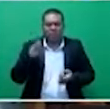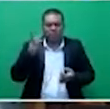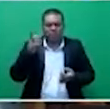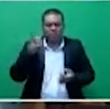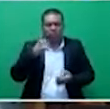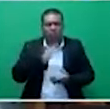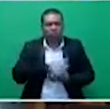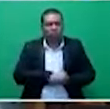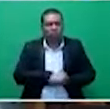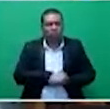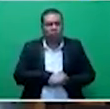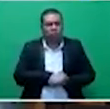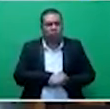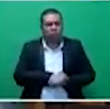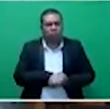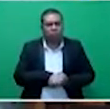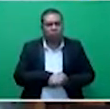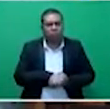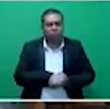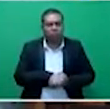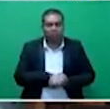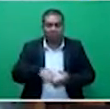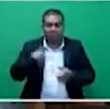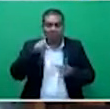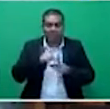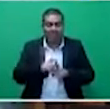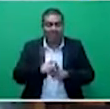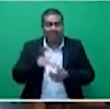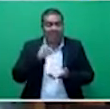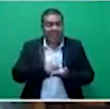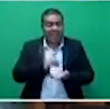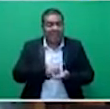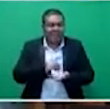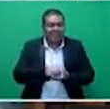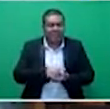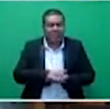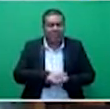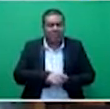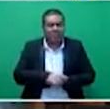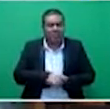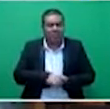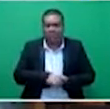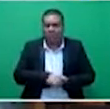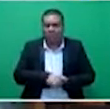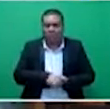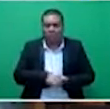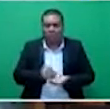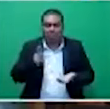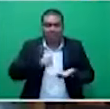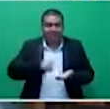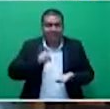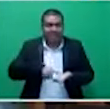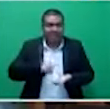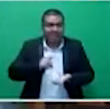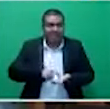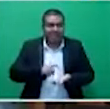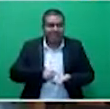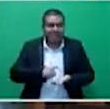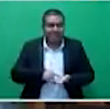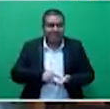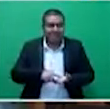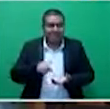they're going to use that analysis. With the debt per capita, they're saying in Fiji, the debt per capita, Mr. Speaker, sir, Mr. Speaker,